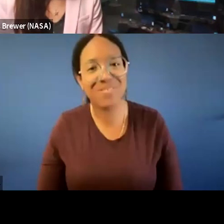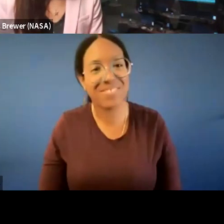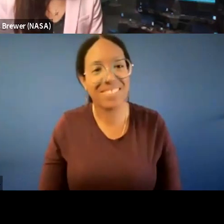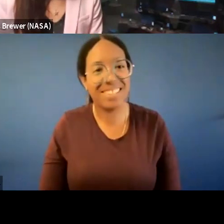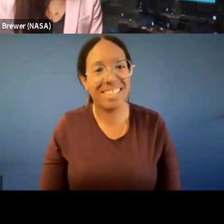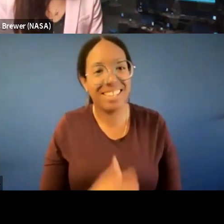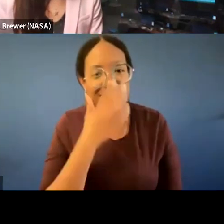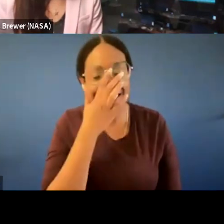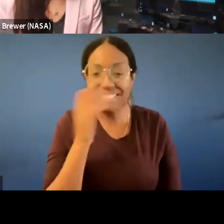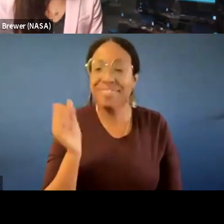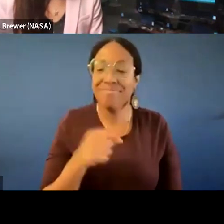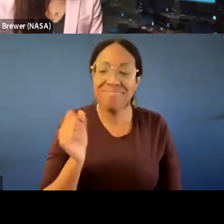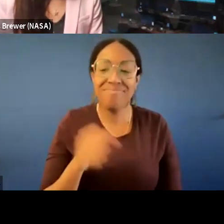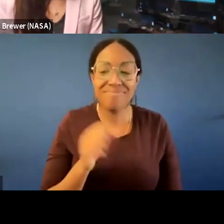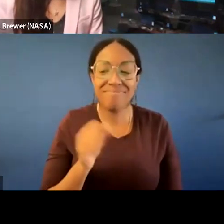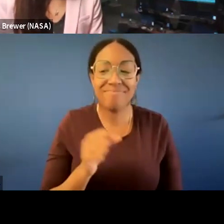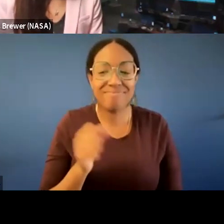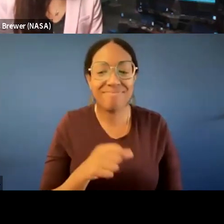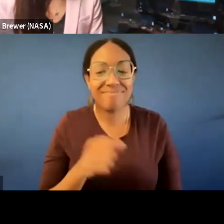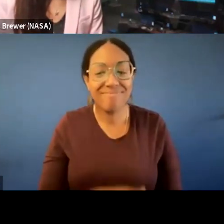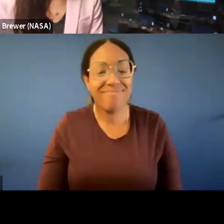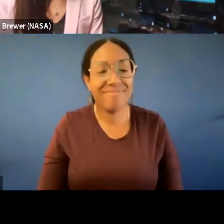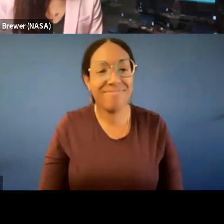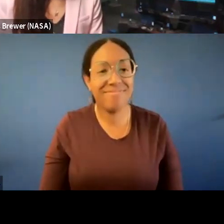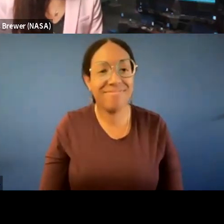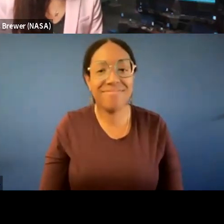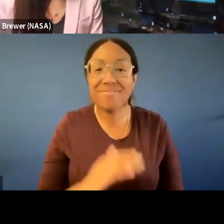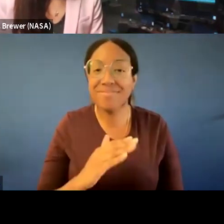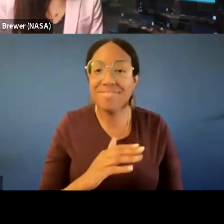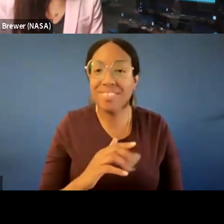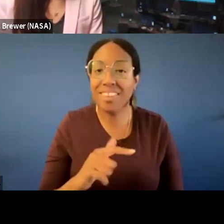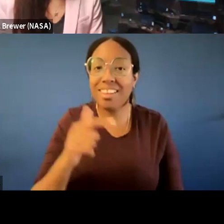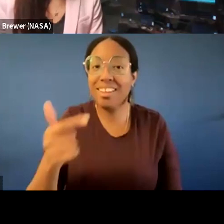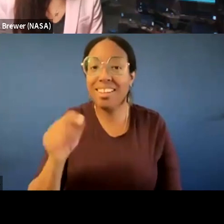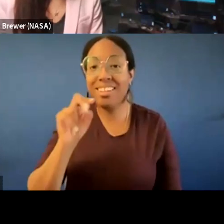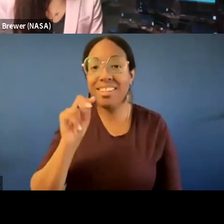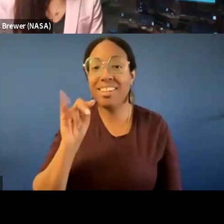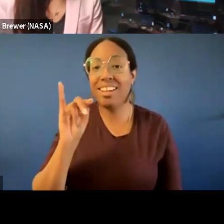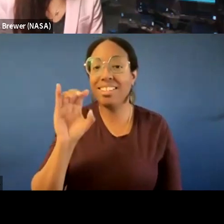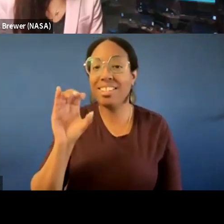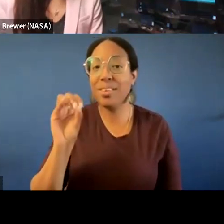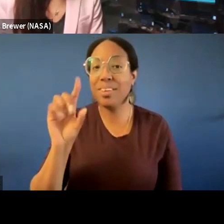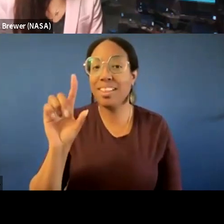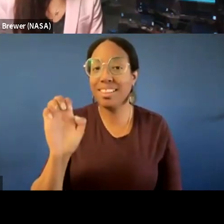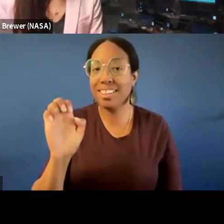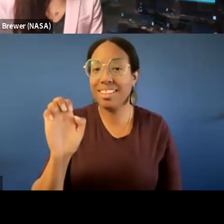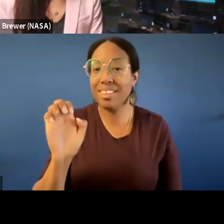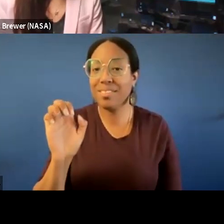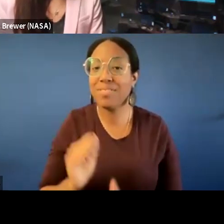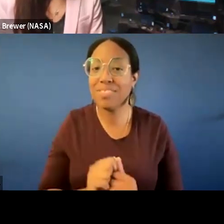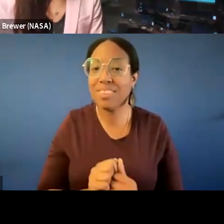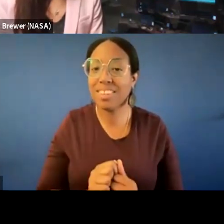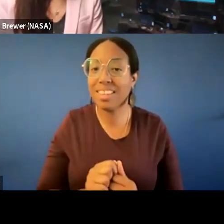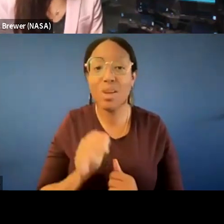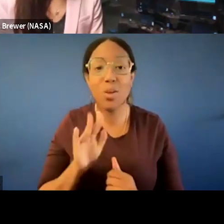Thank you, Tracy. Yeah. Thank you. Applause. Nicole, can you talk about a little how you think you've broken the